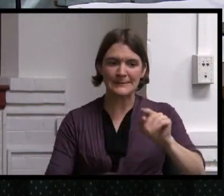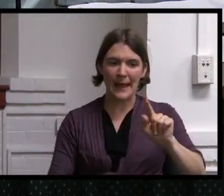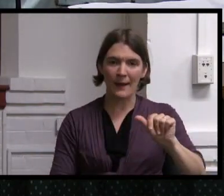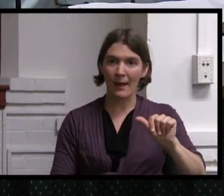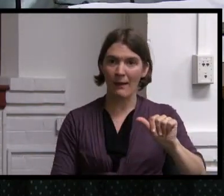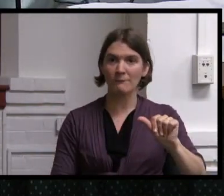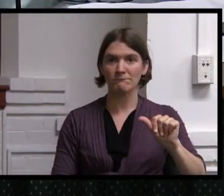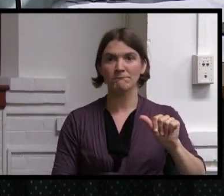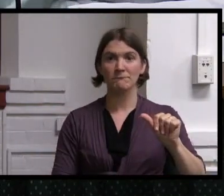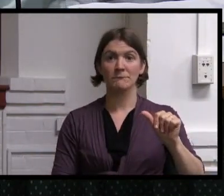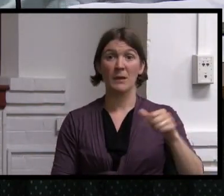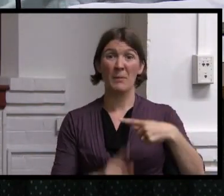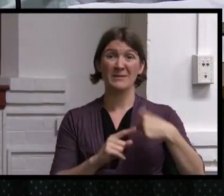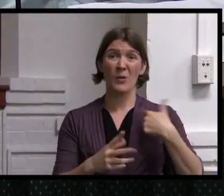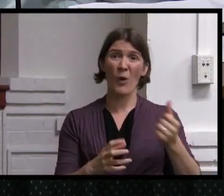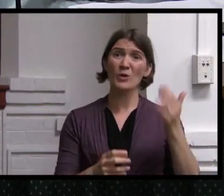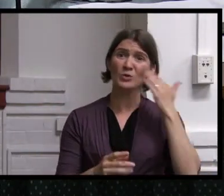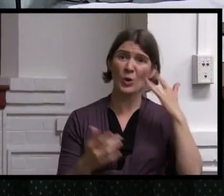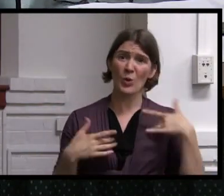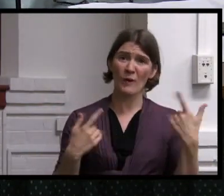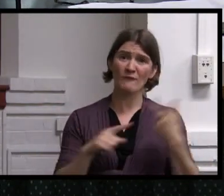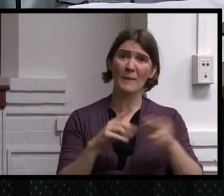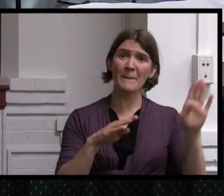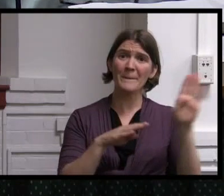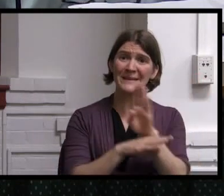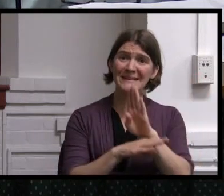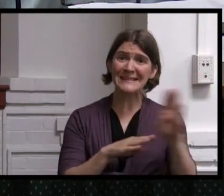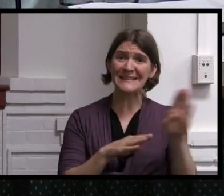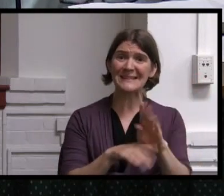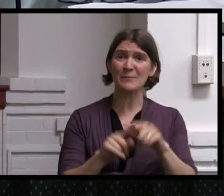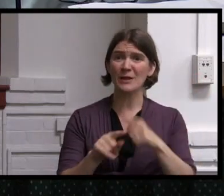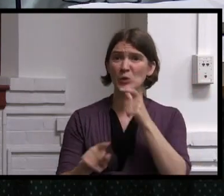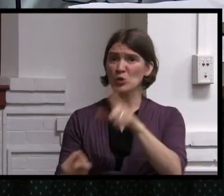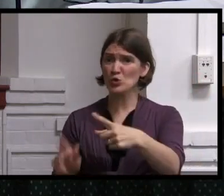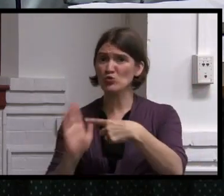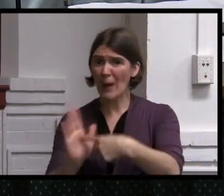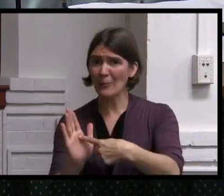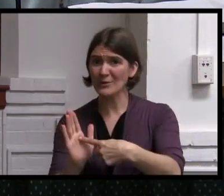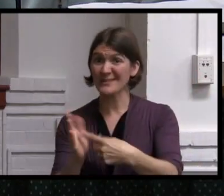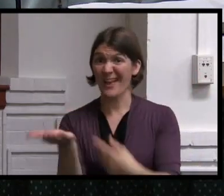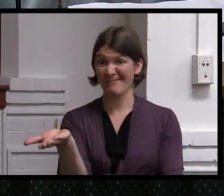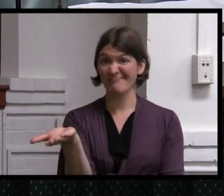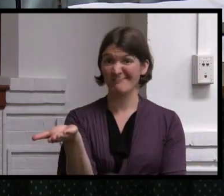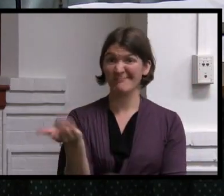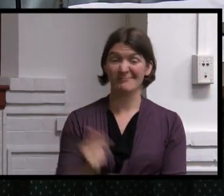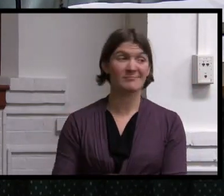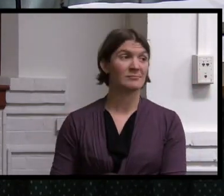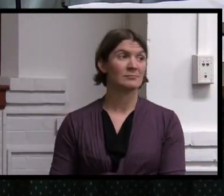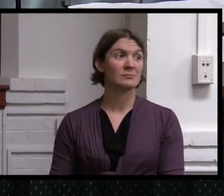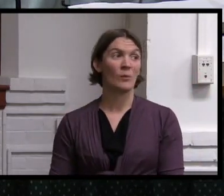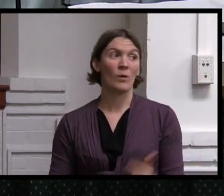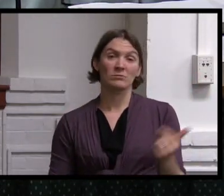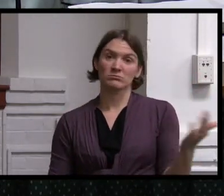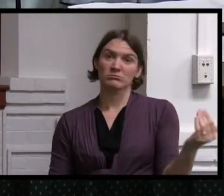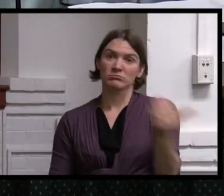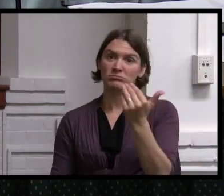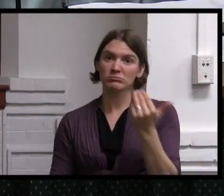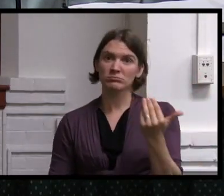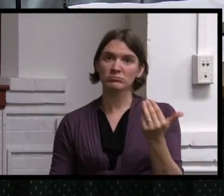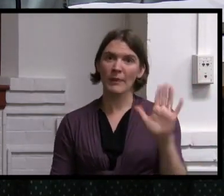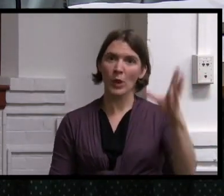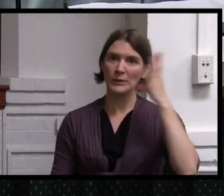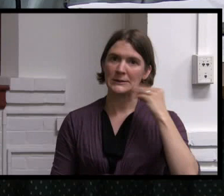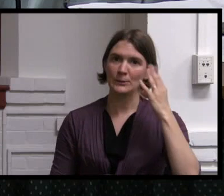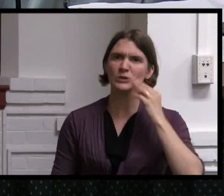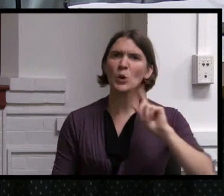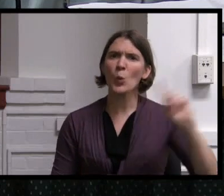want to hear from merchants and everybody you represent, Michelle, to hear more about things like